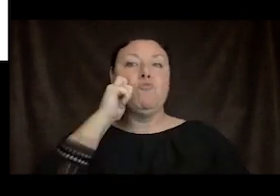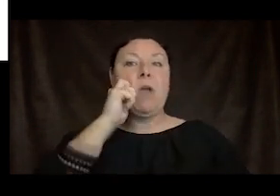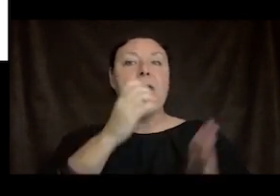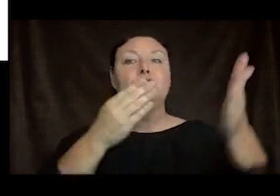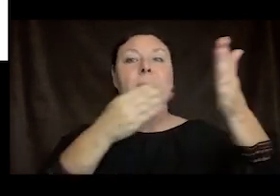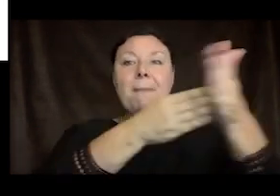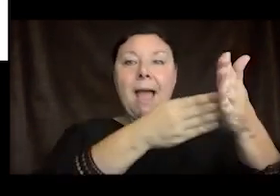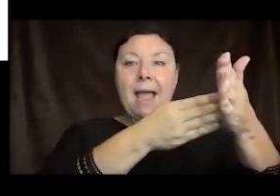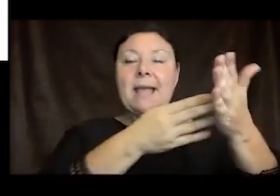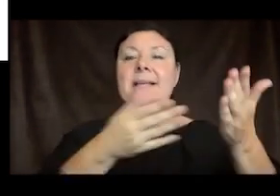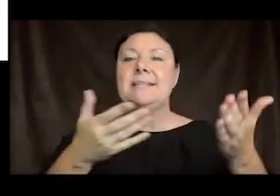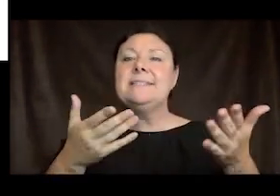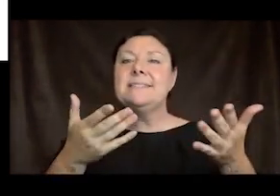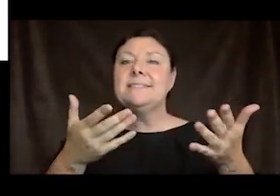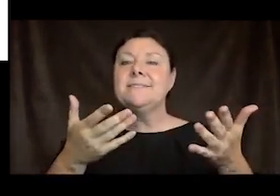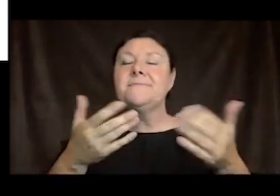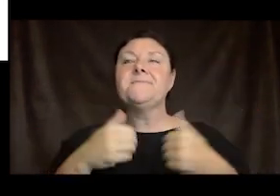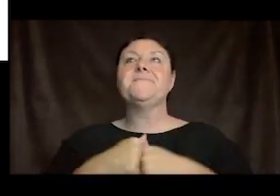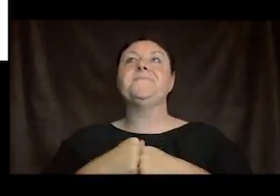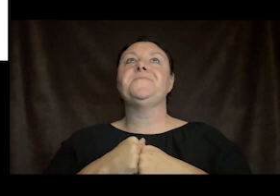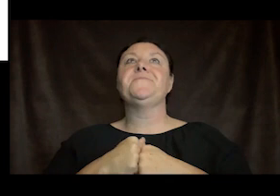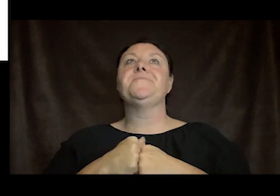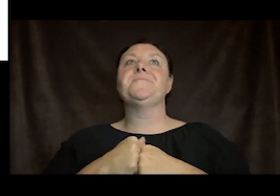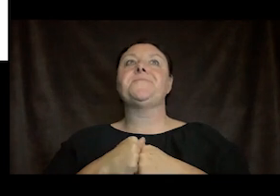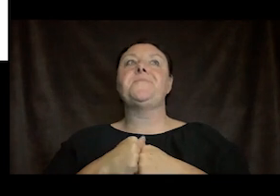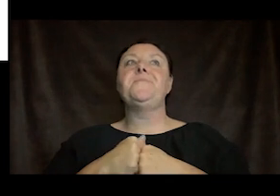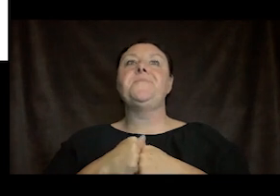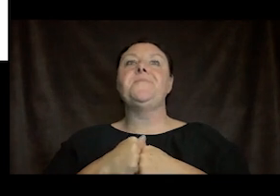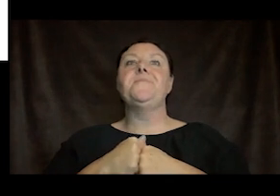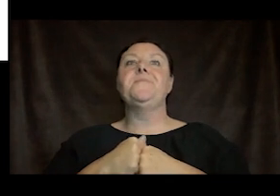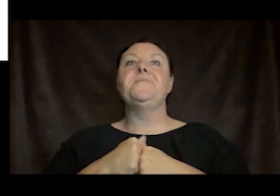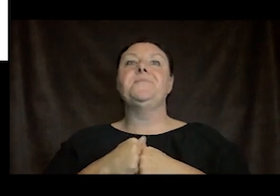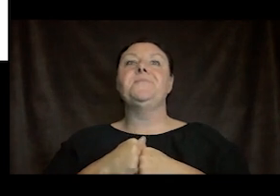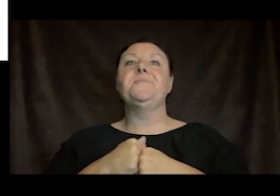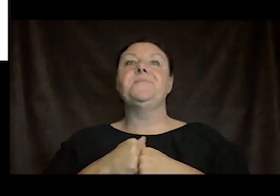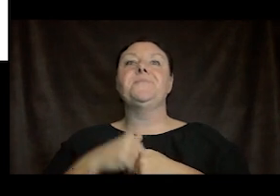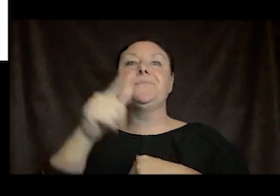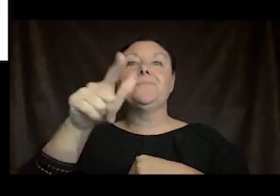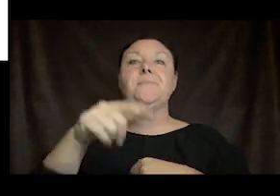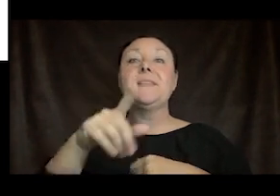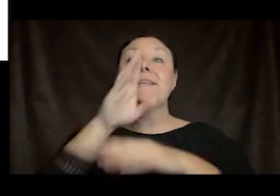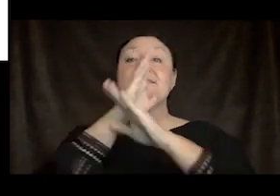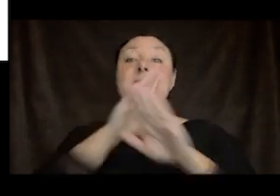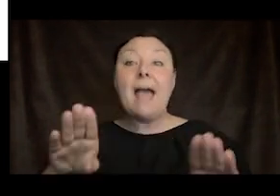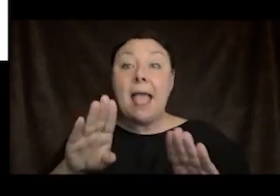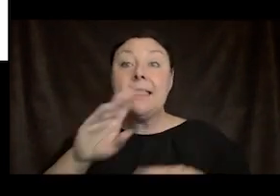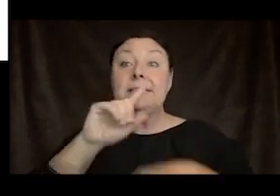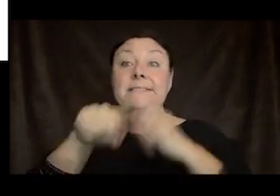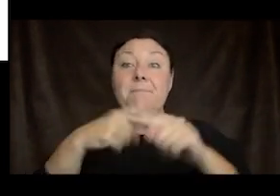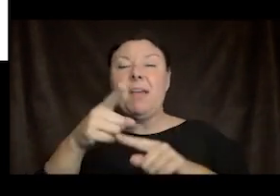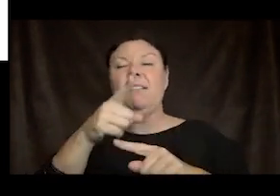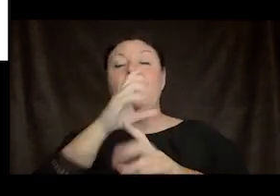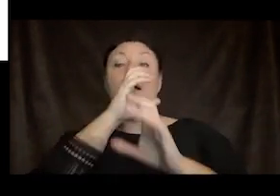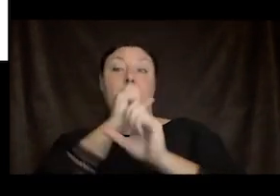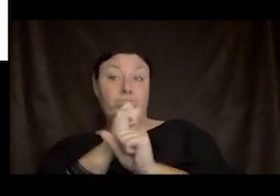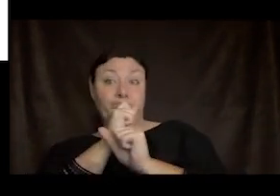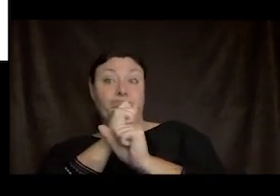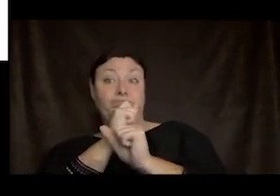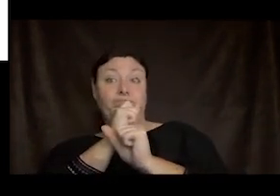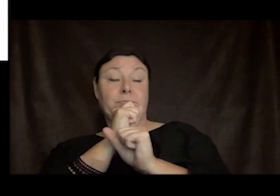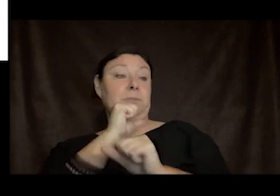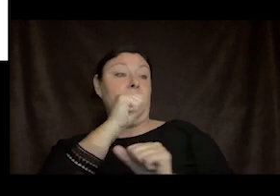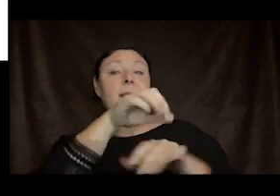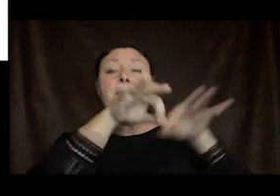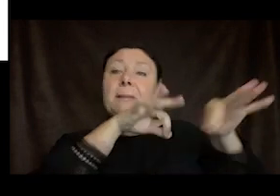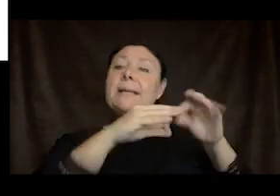that we wouldn't necessarily want to facilitate. So like the third bullet here states, silence about race reinforces